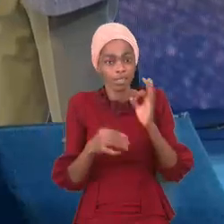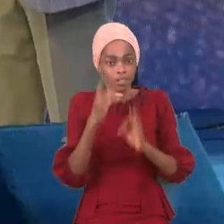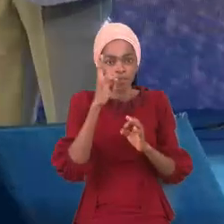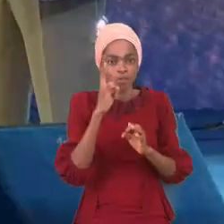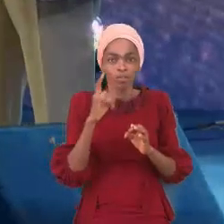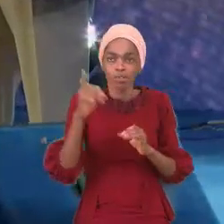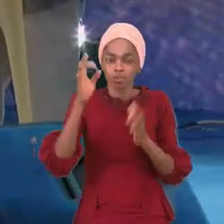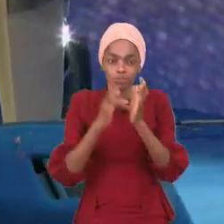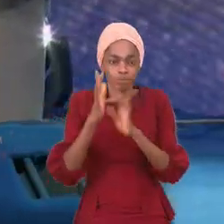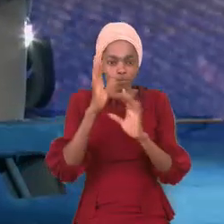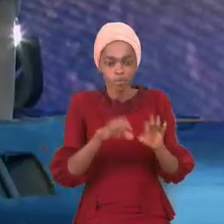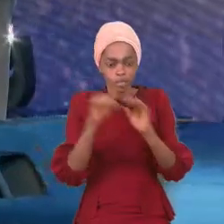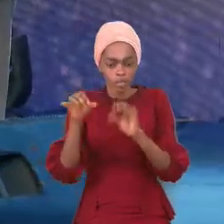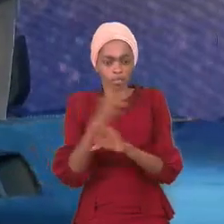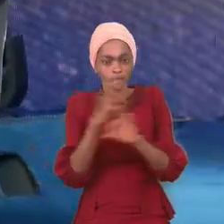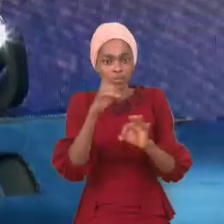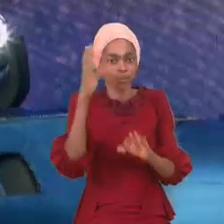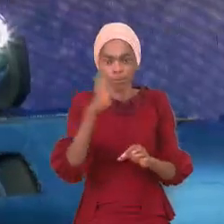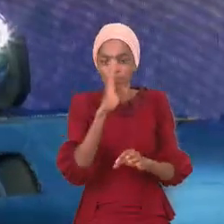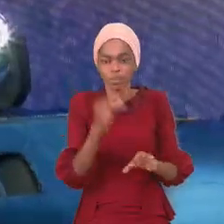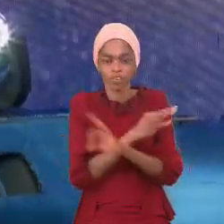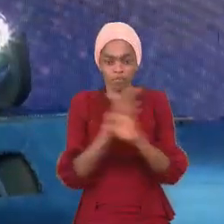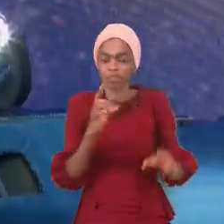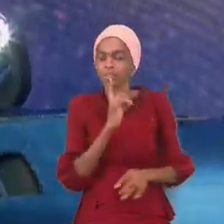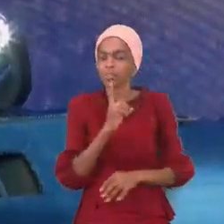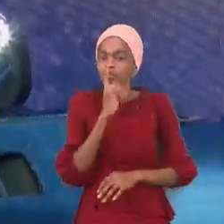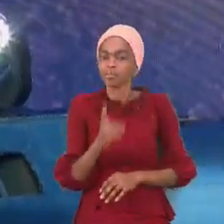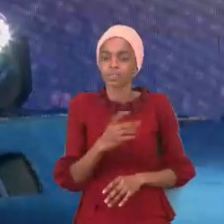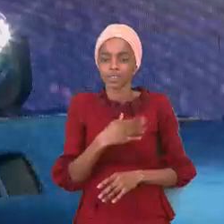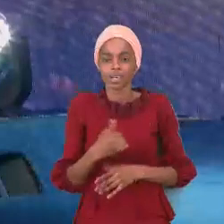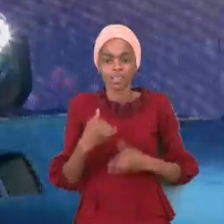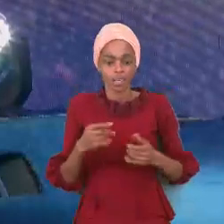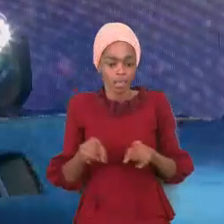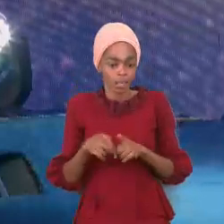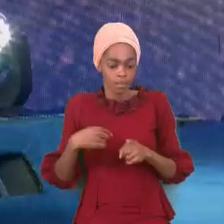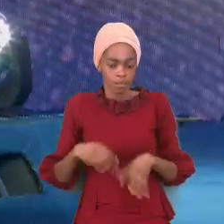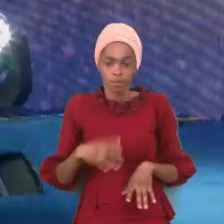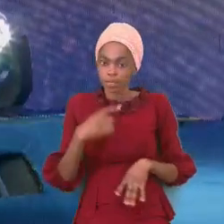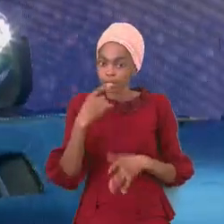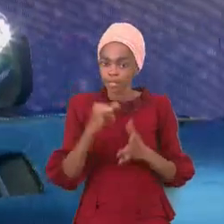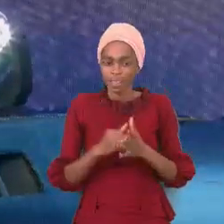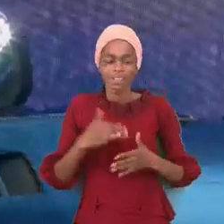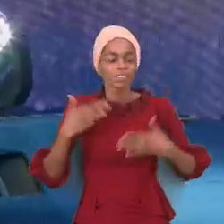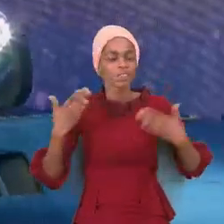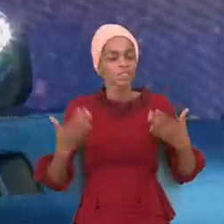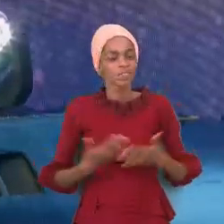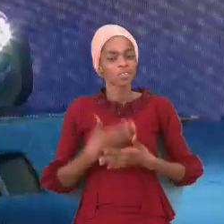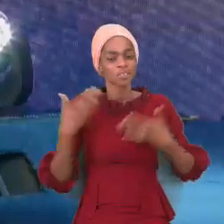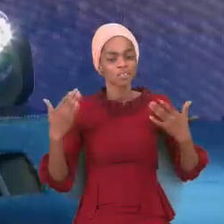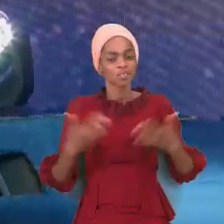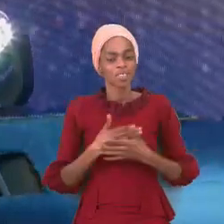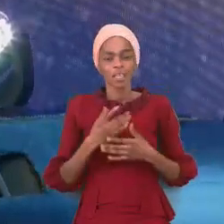free, you'll be free and free indeed. As you receive that joyfully. It says they